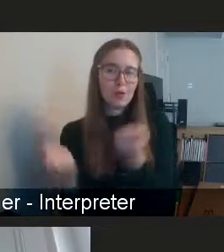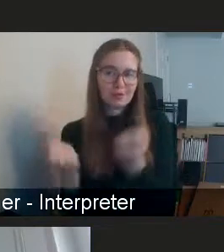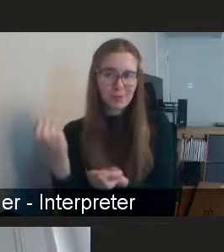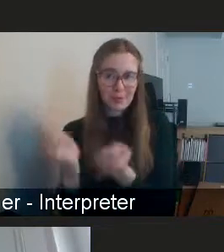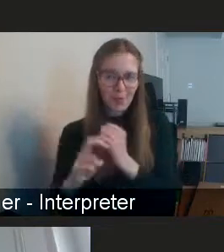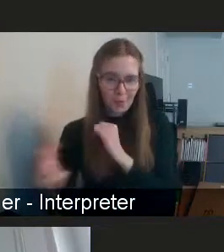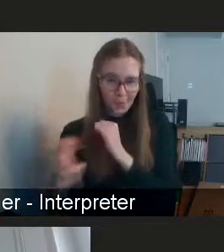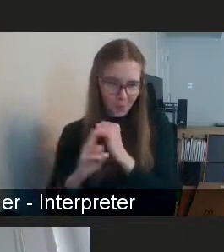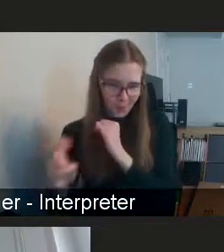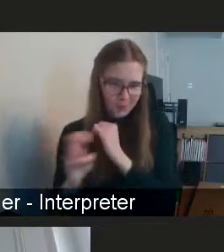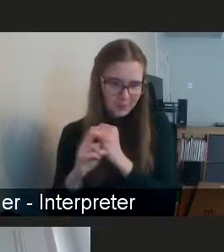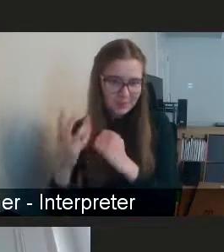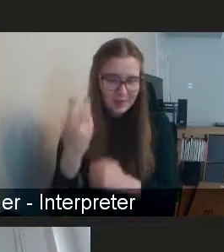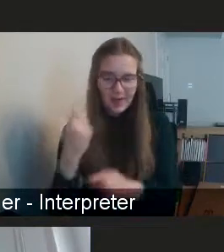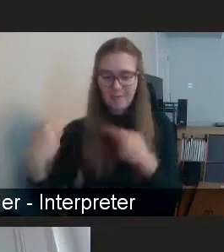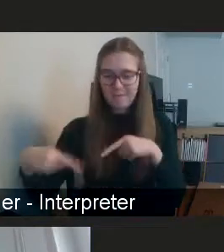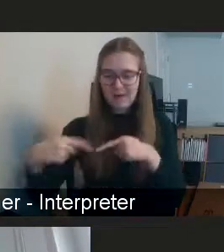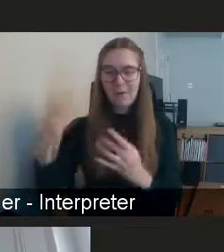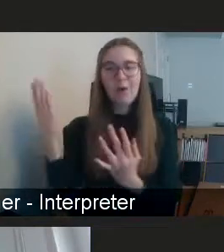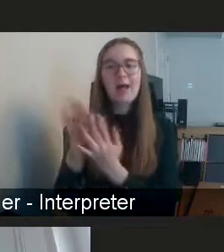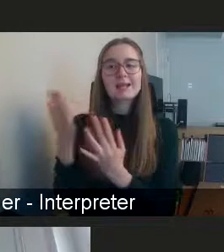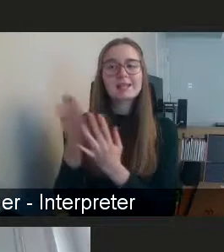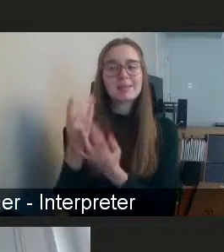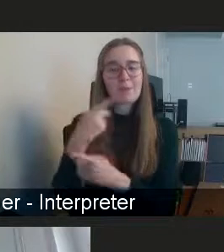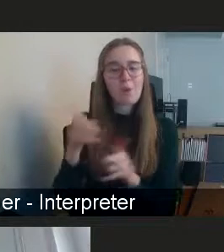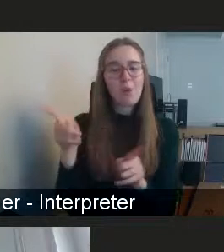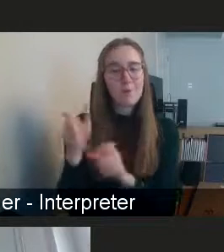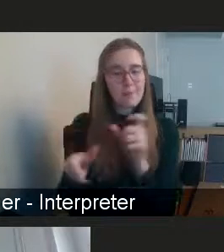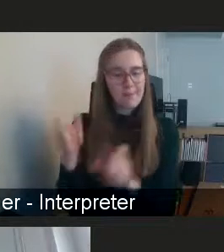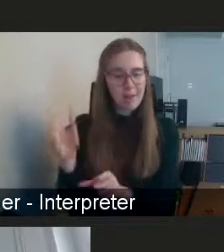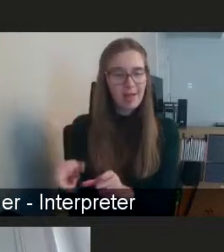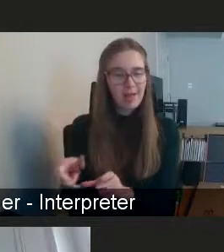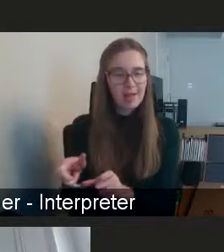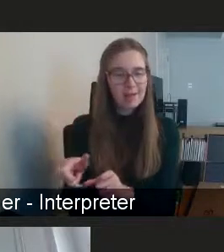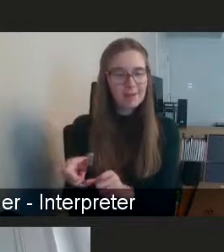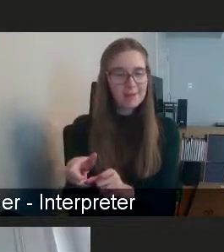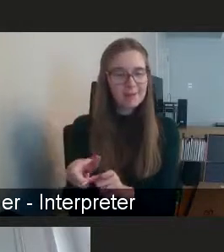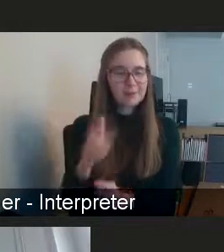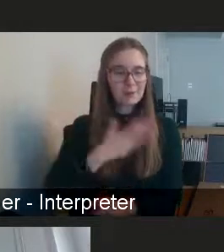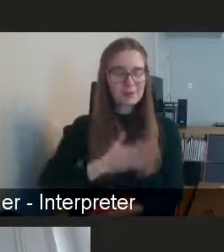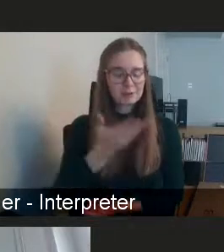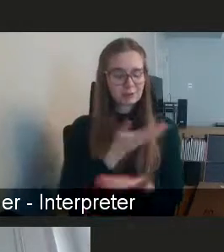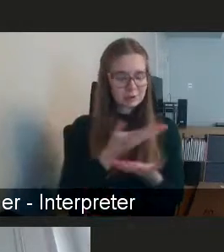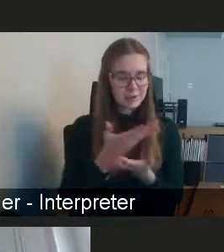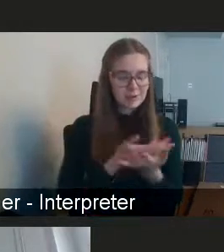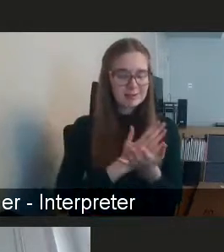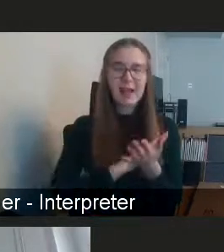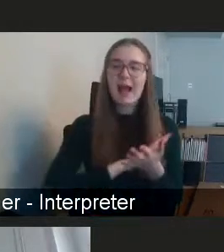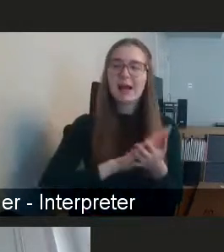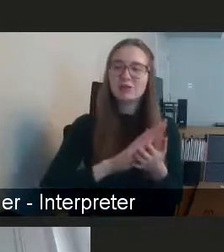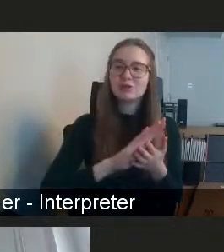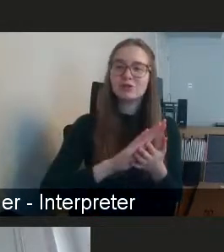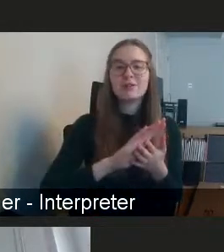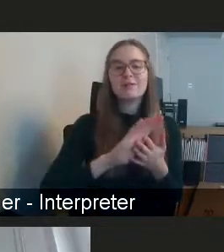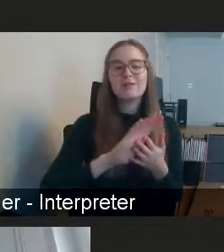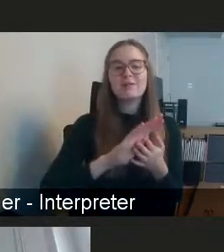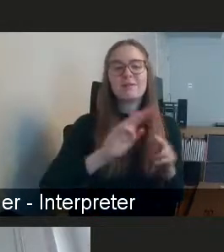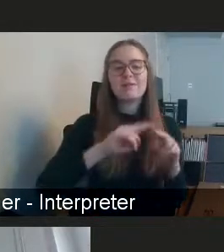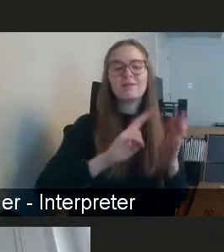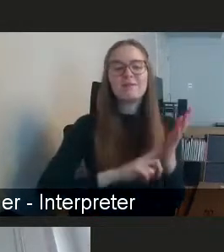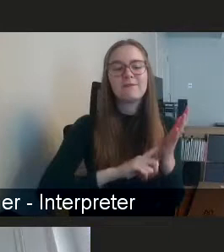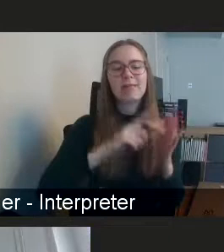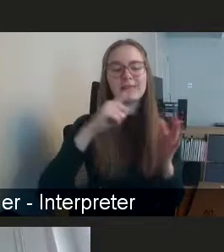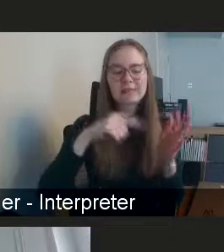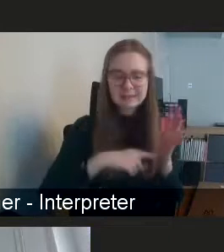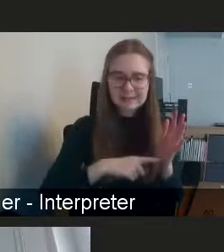which are available and accessible to people. And we did discuss the hydrogen fleet. And from Alexander Dennis,